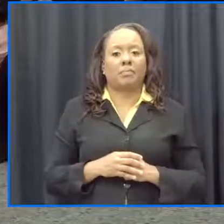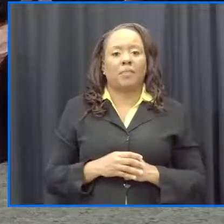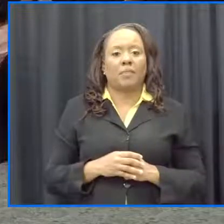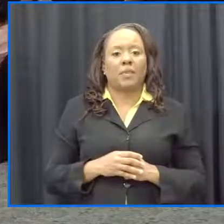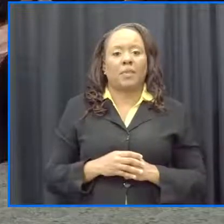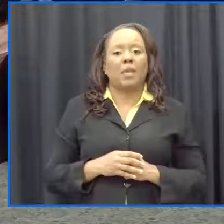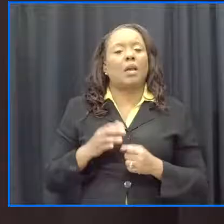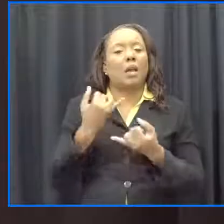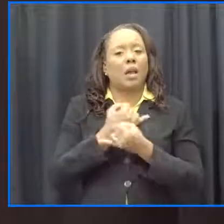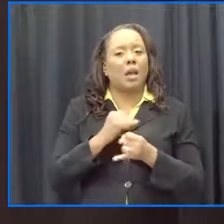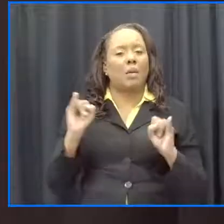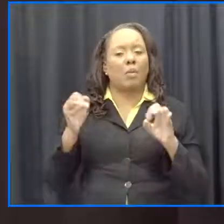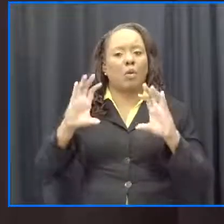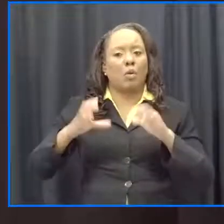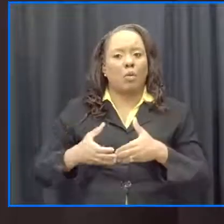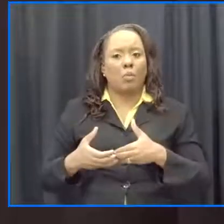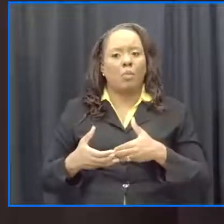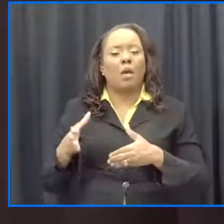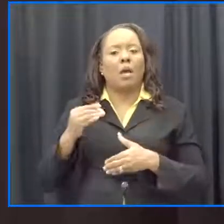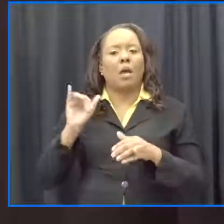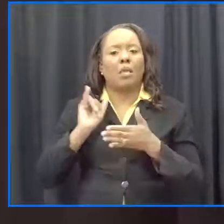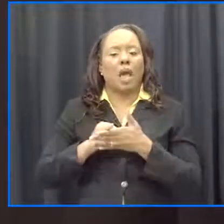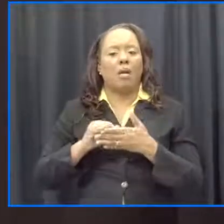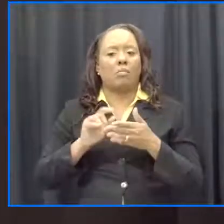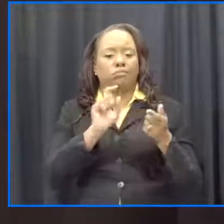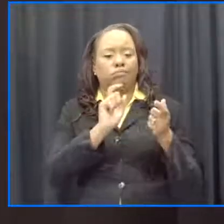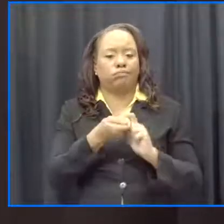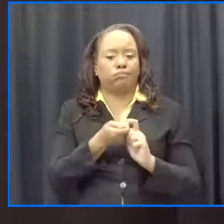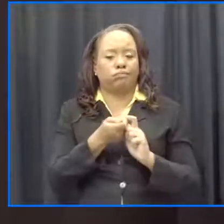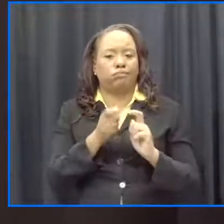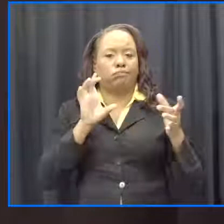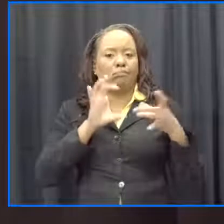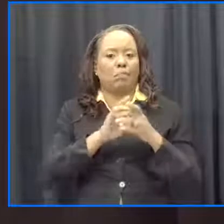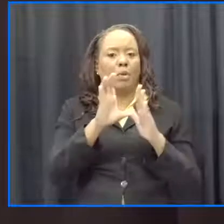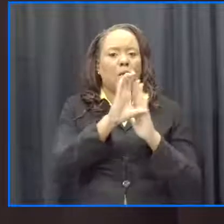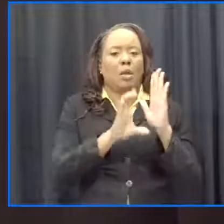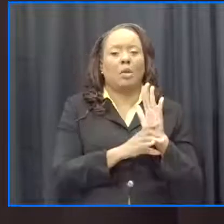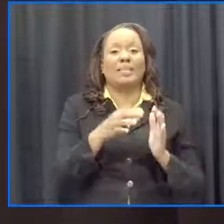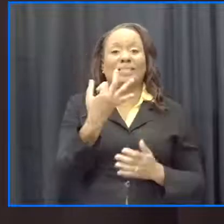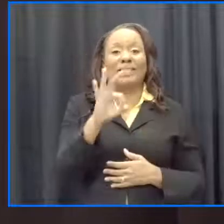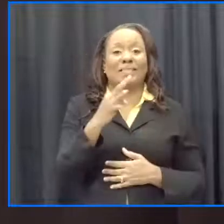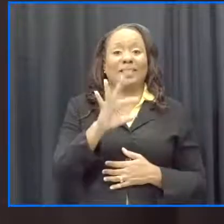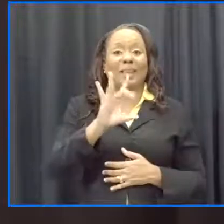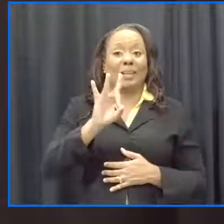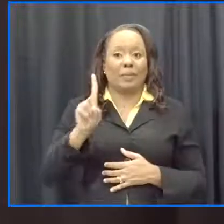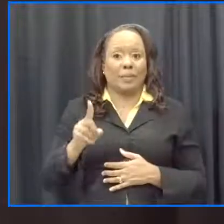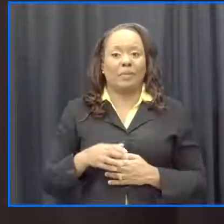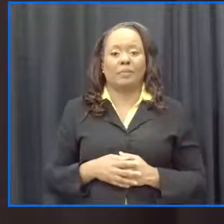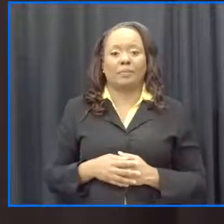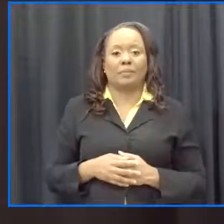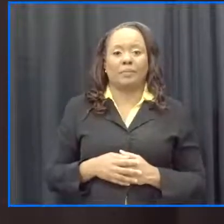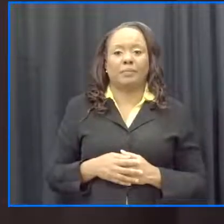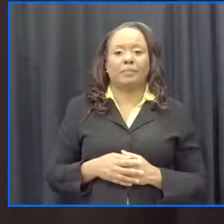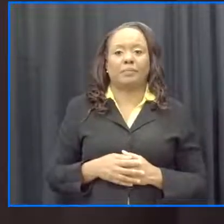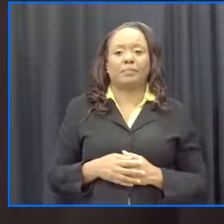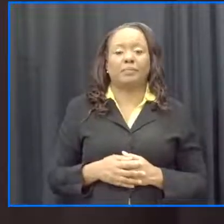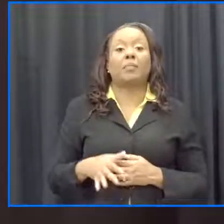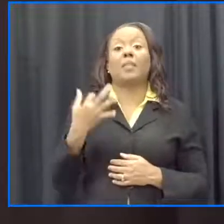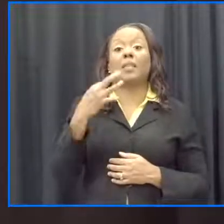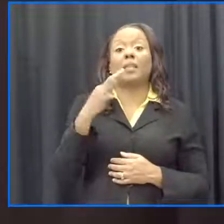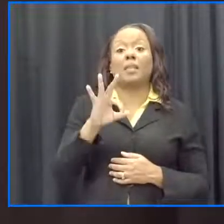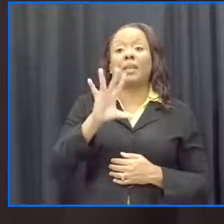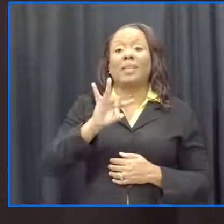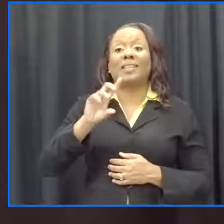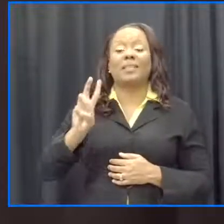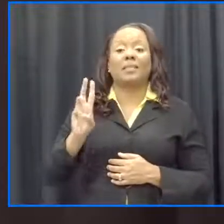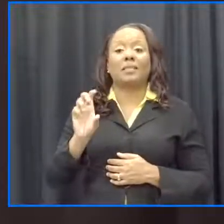on by Parliament by way of a constitutional amendment in 1981. And in 1986, another commission to